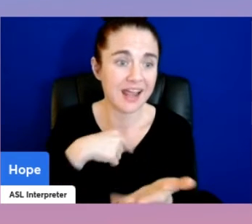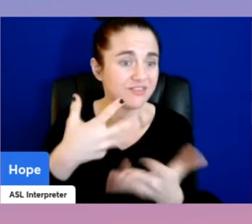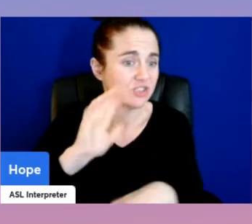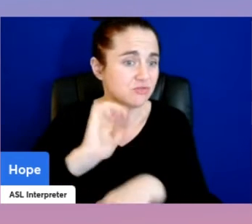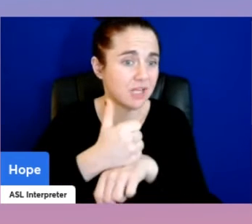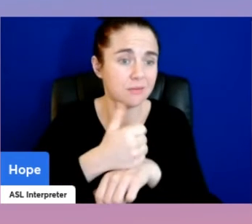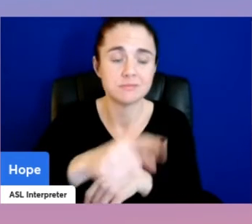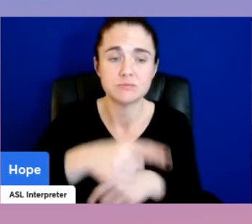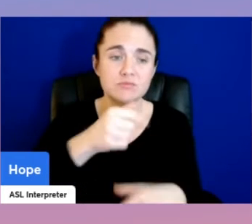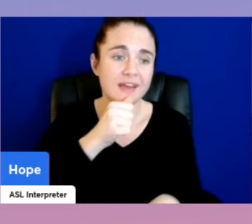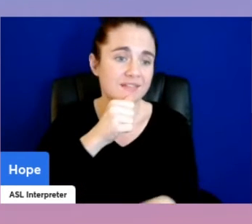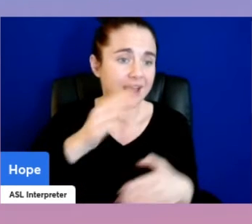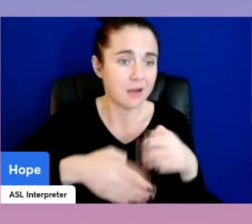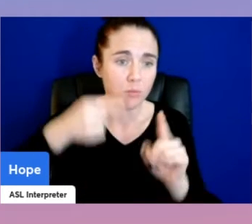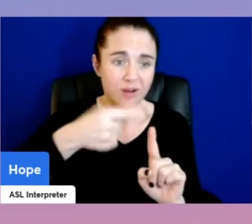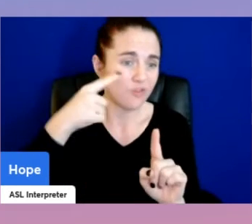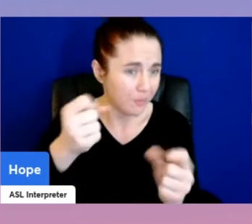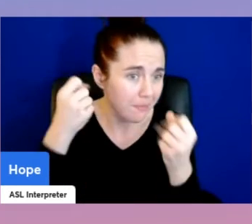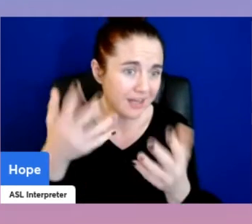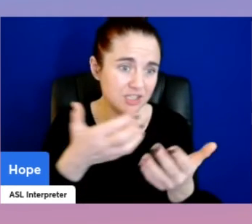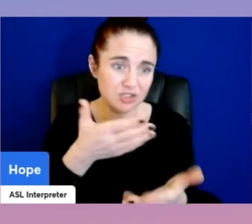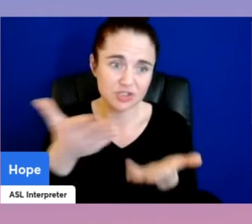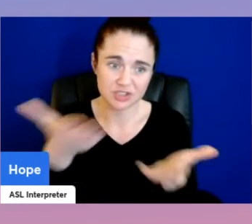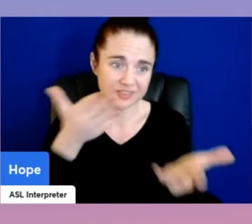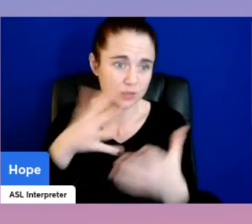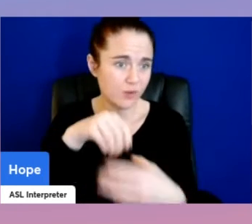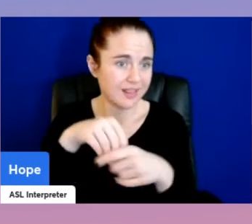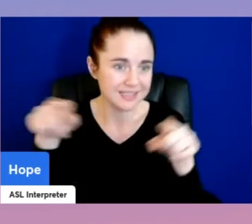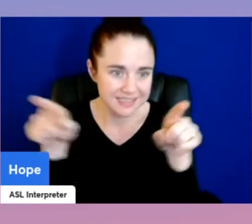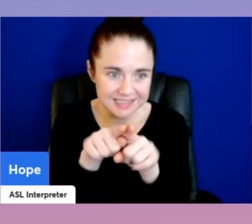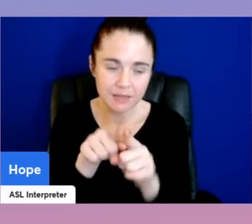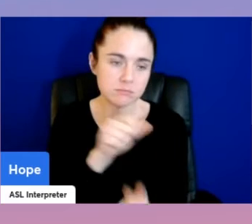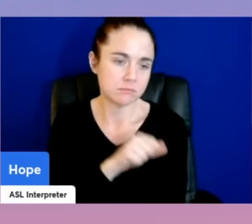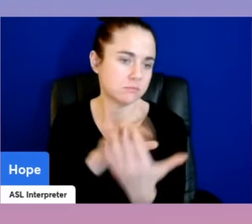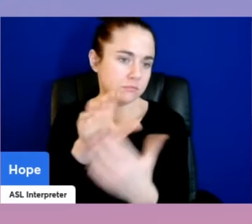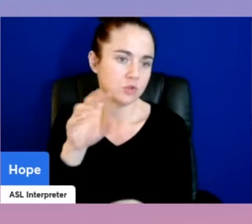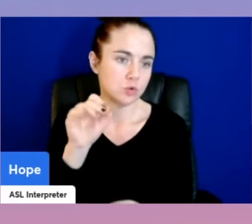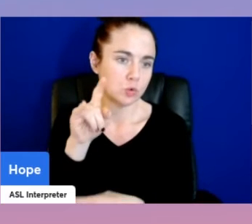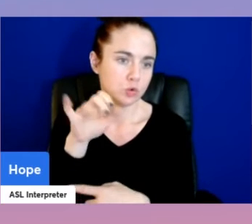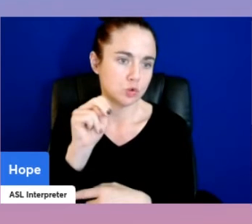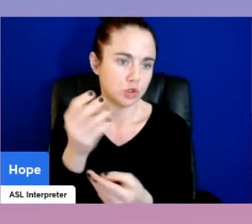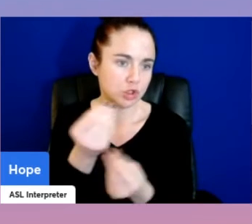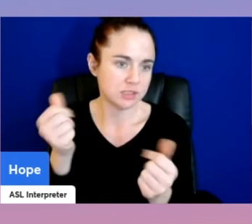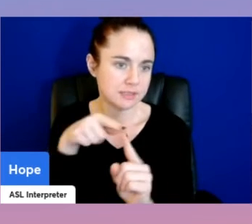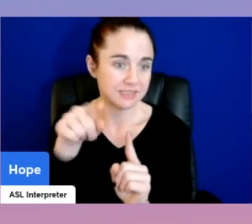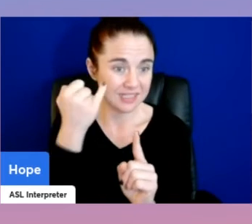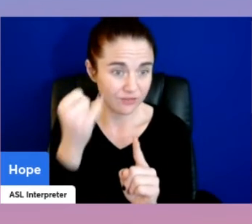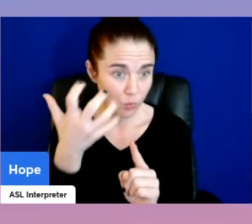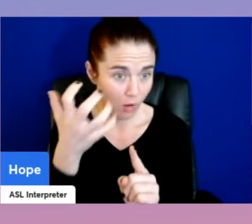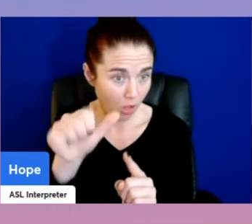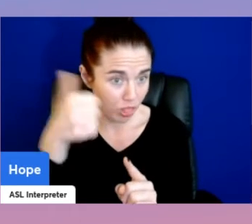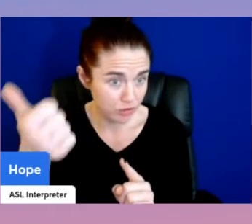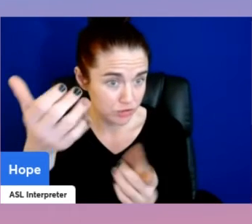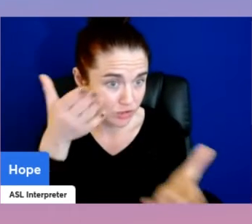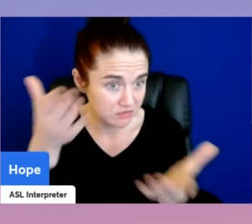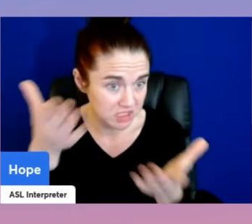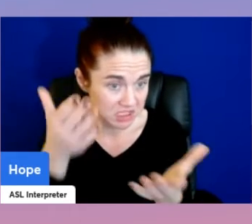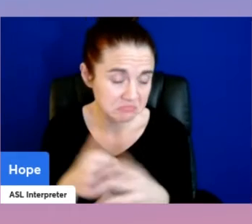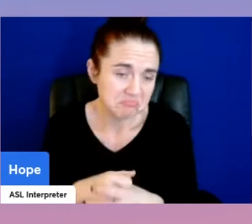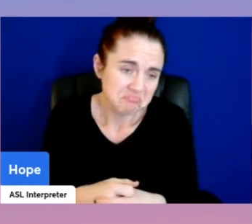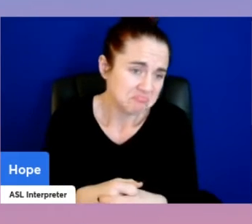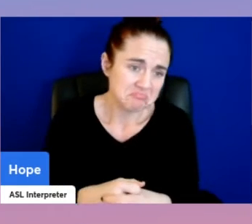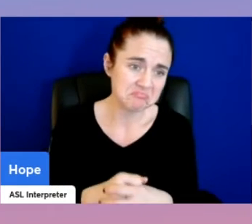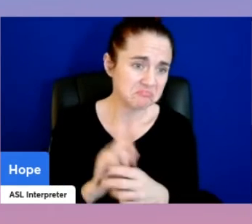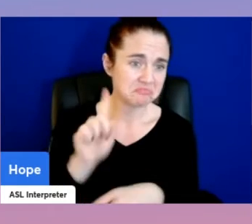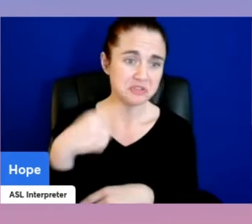for several other services within that same solution. And if you're looking for other services, pretty much you just